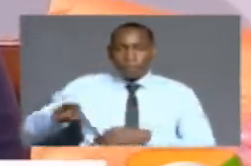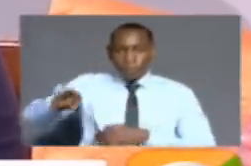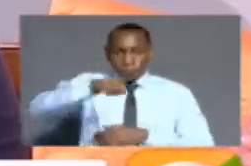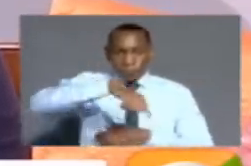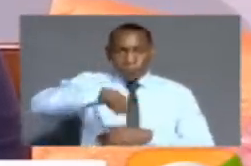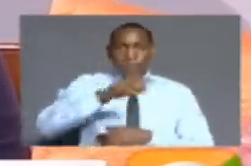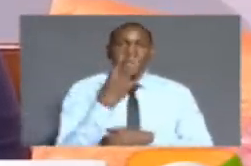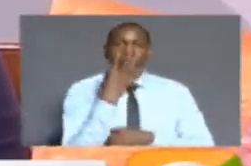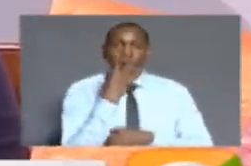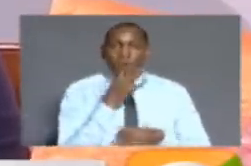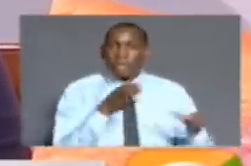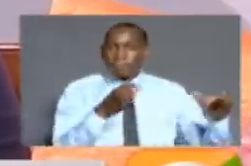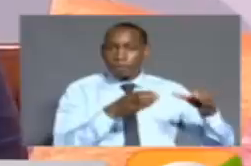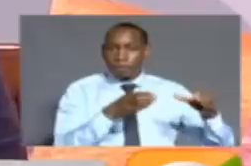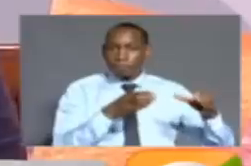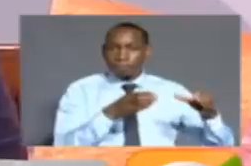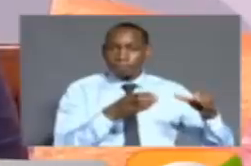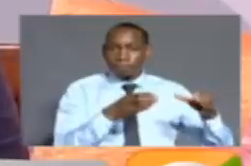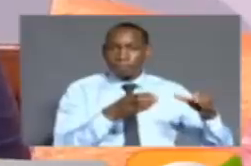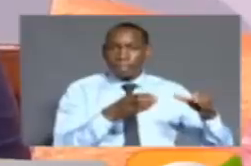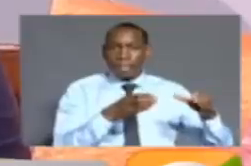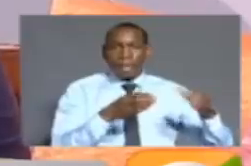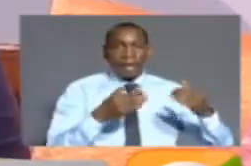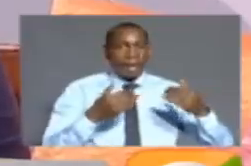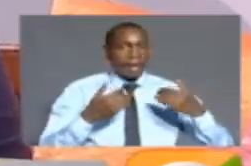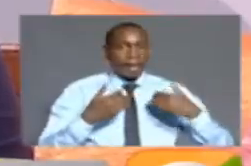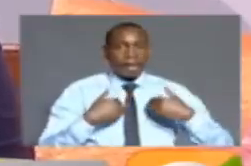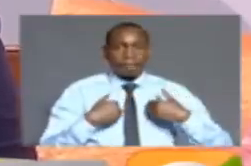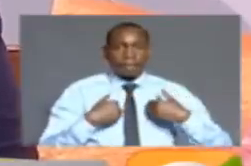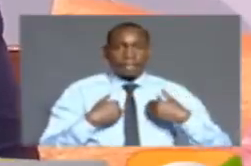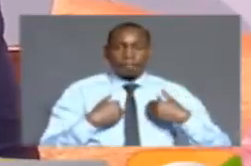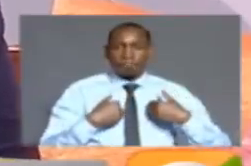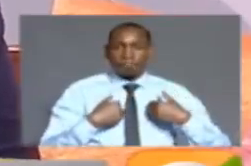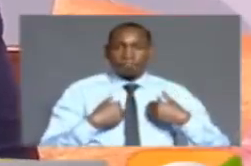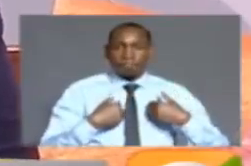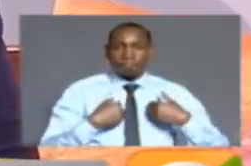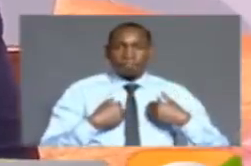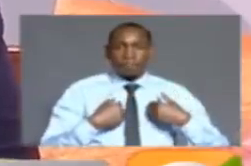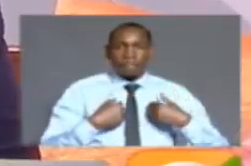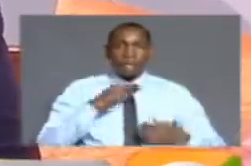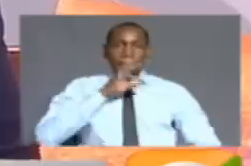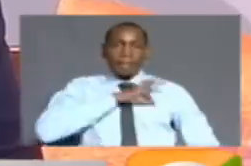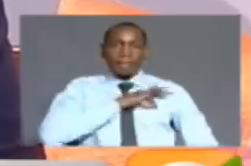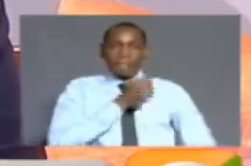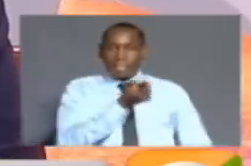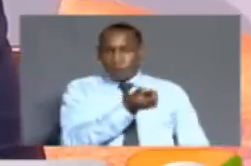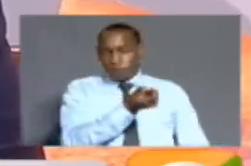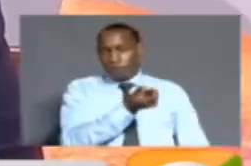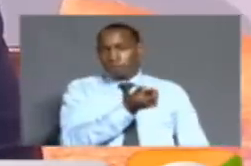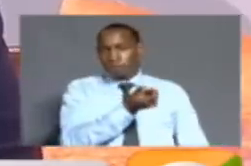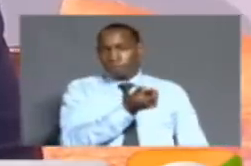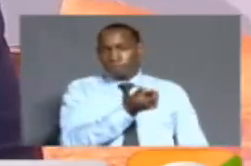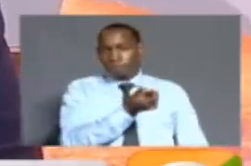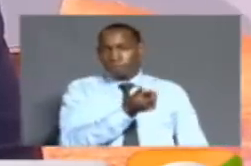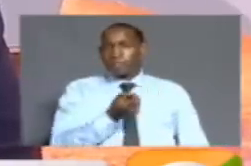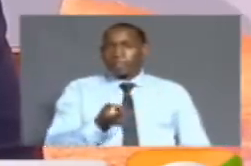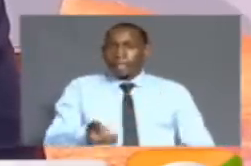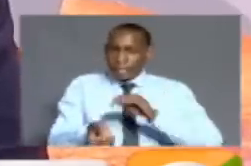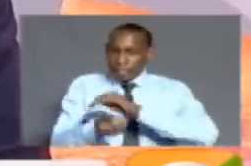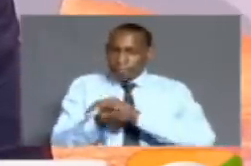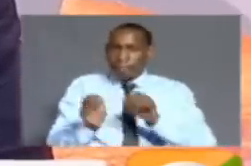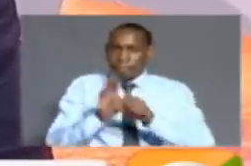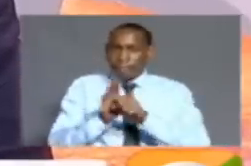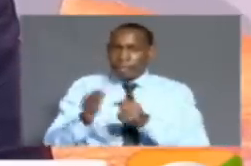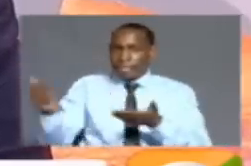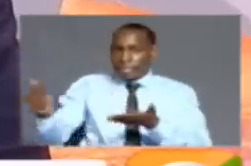ODM are actually getting a raw deal. How so? Wow. I'll put it this way. I'll be very open. You know, we see a lot of appointments